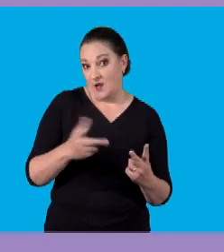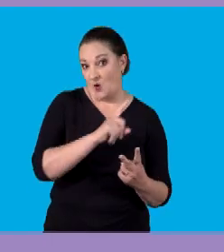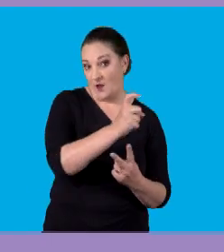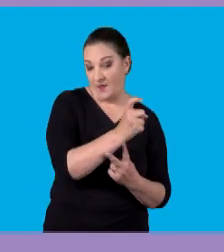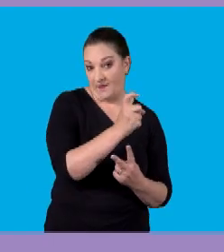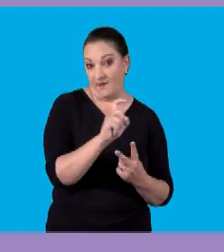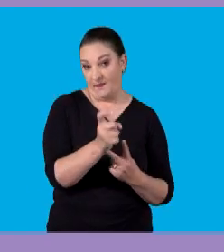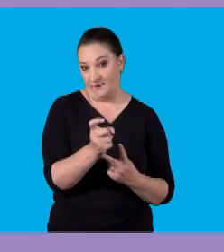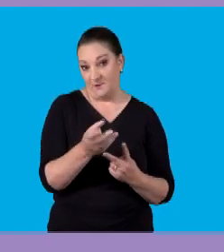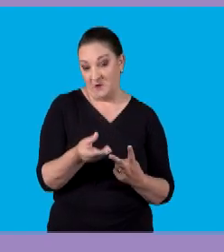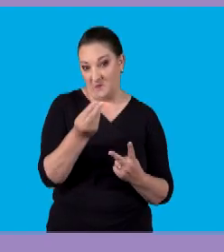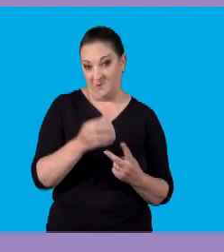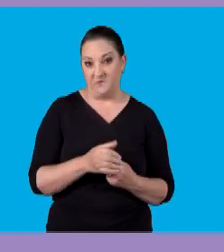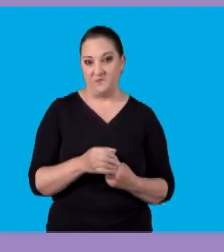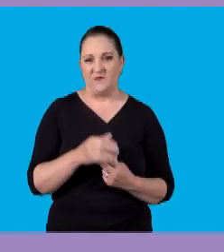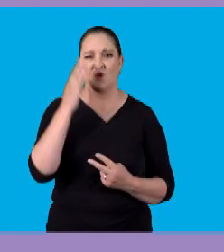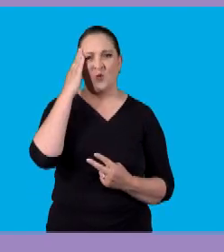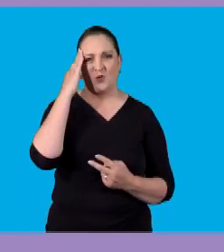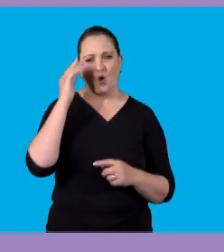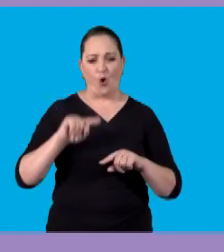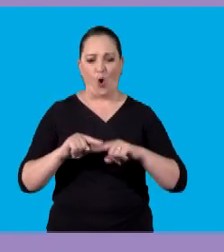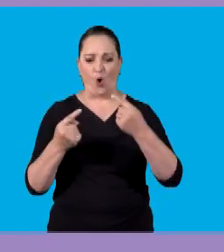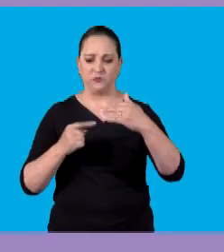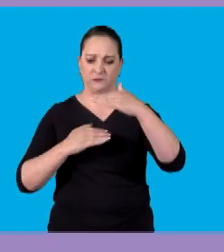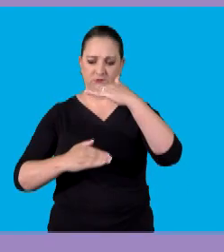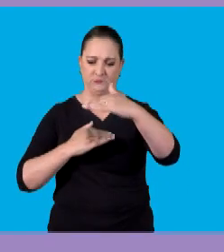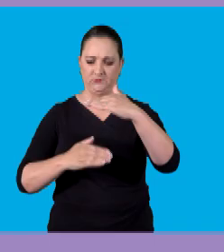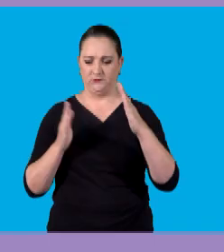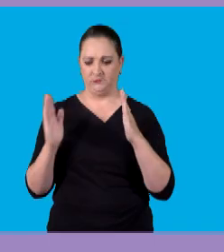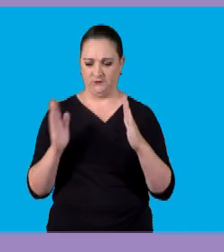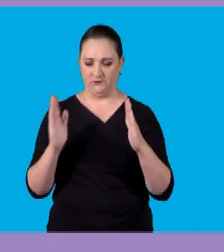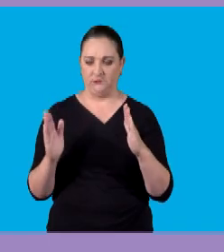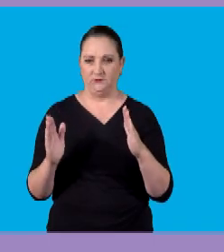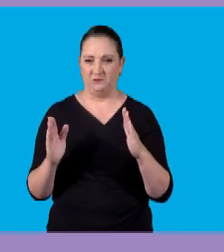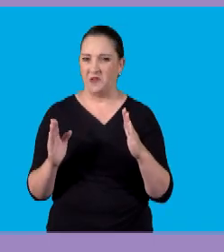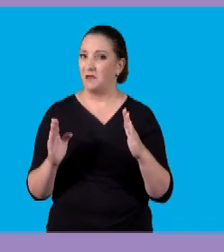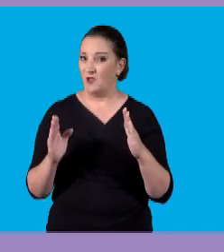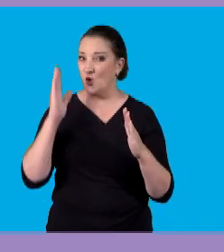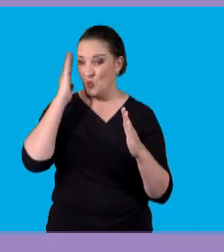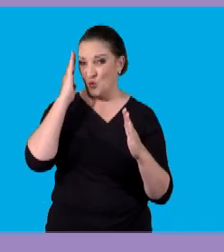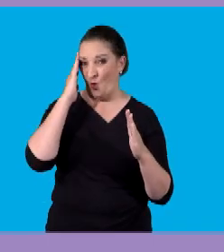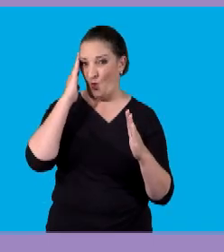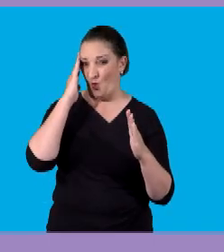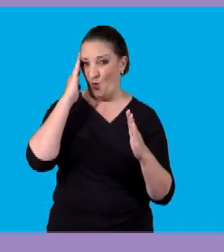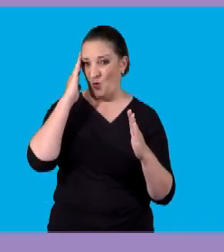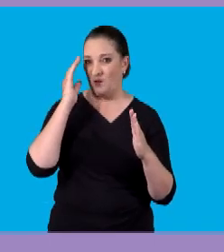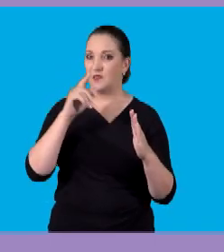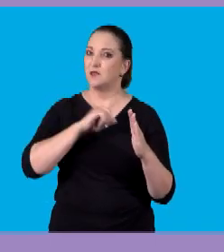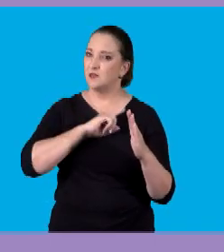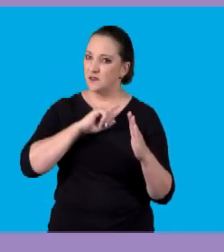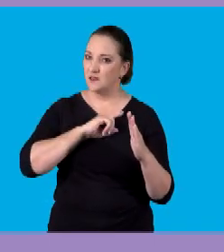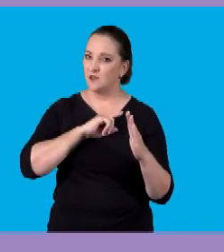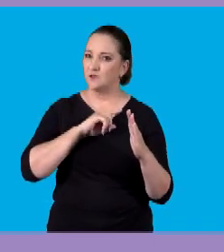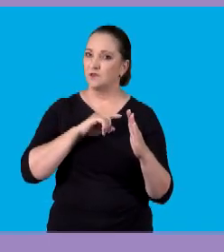the fact that we know that in a rhombus, the opposite sides are parallel. Now, if they are parallel, that means that we can